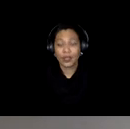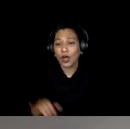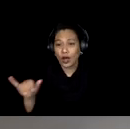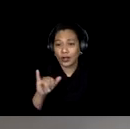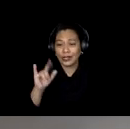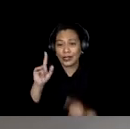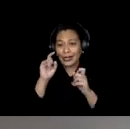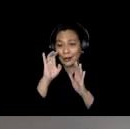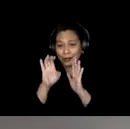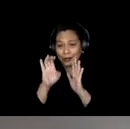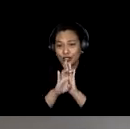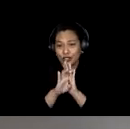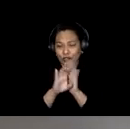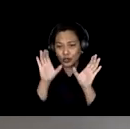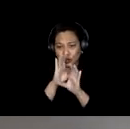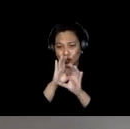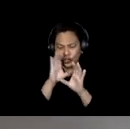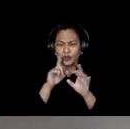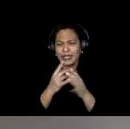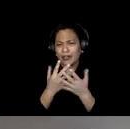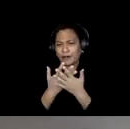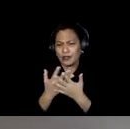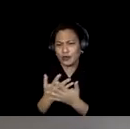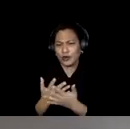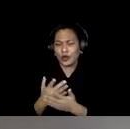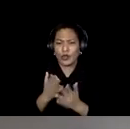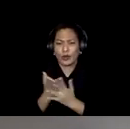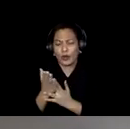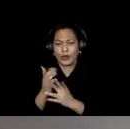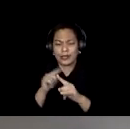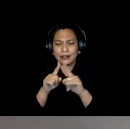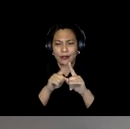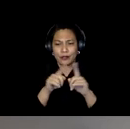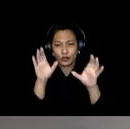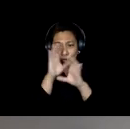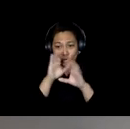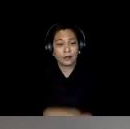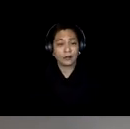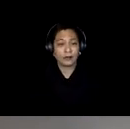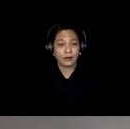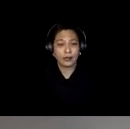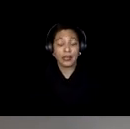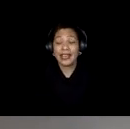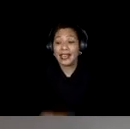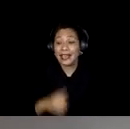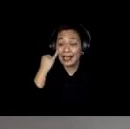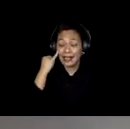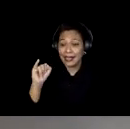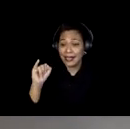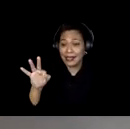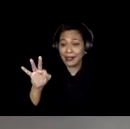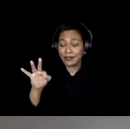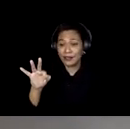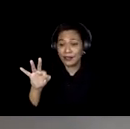but you're kind of filtering the different searches that Google has. The nice thing too is you can, if you have like two